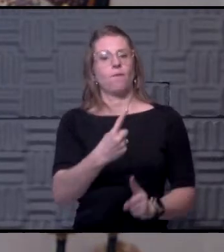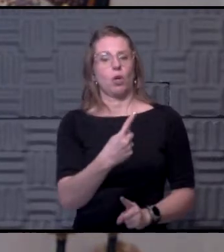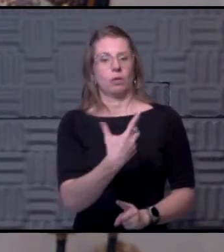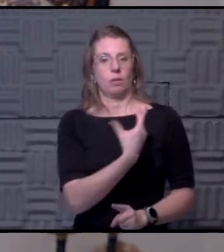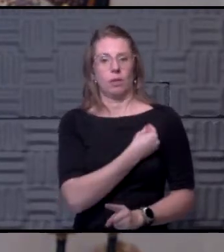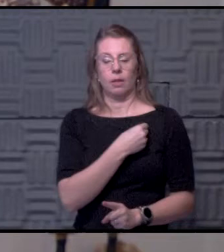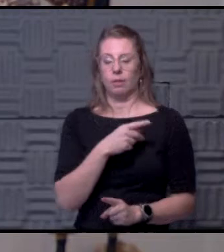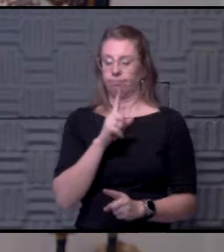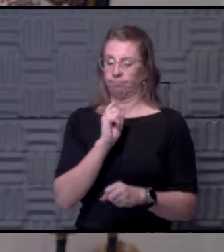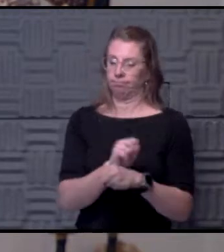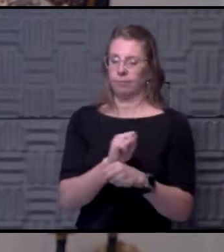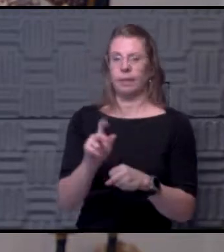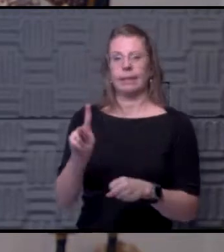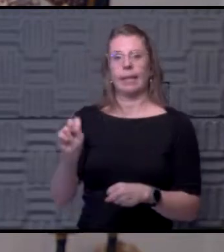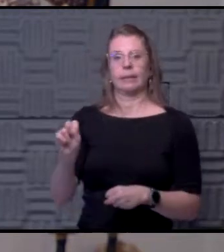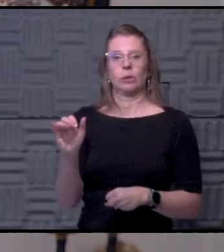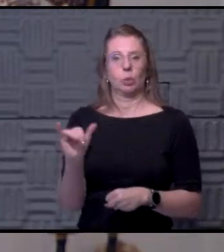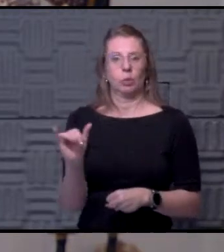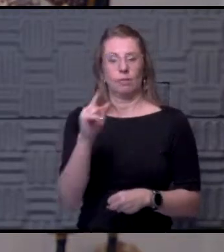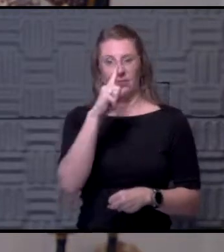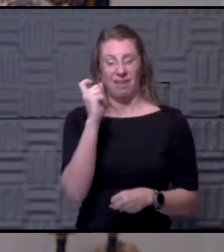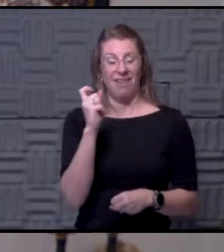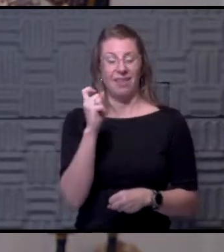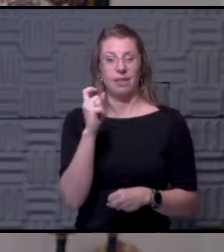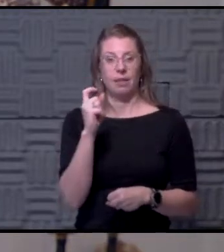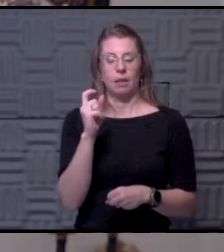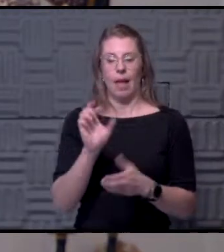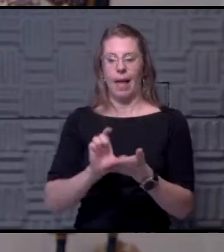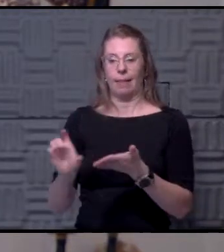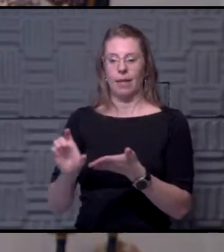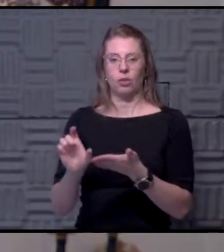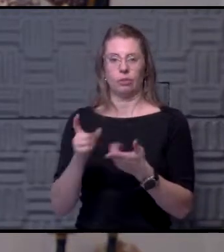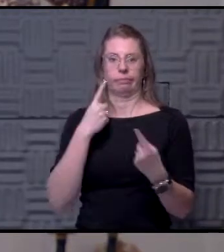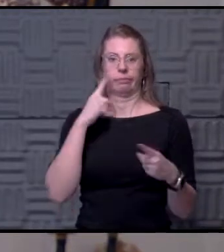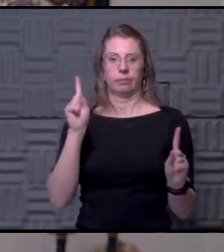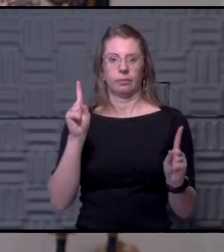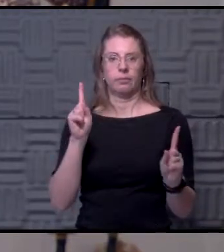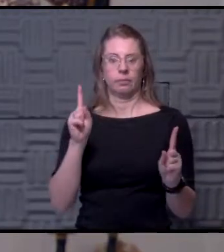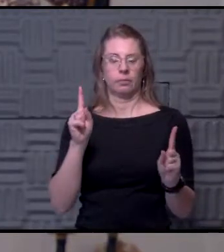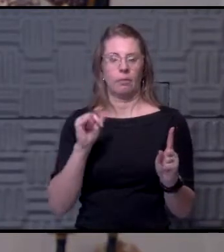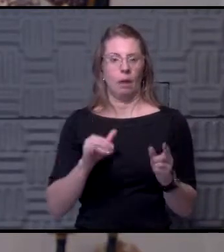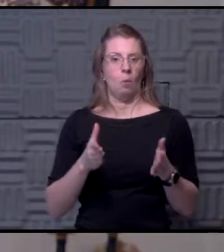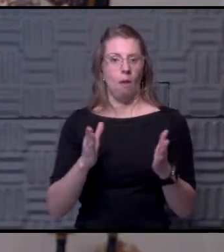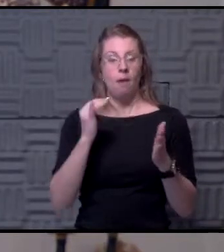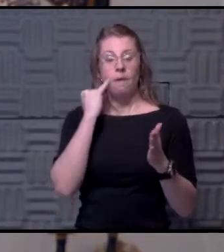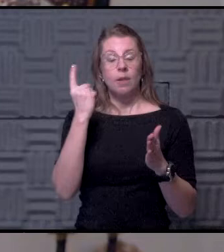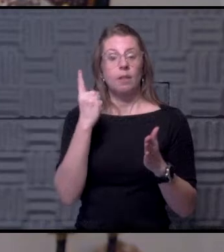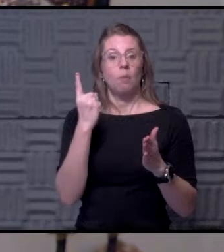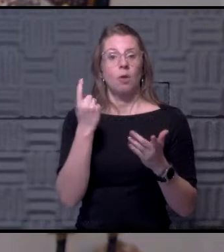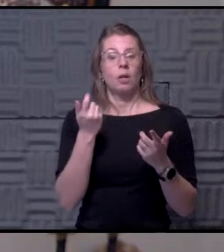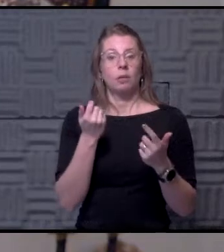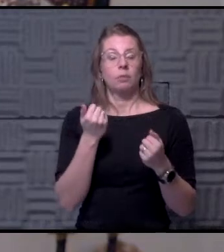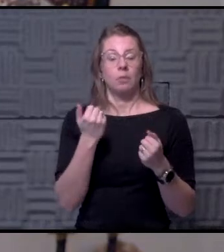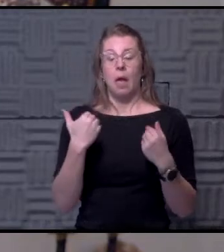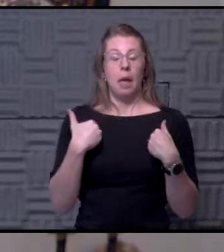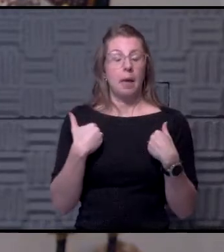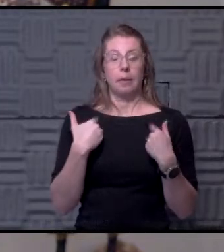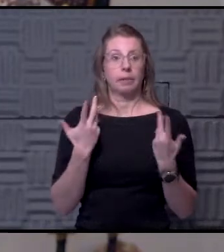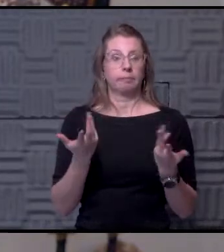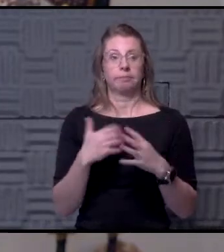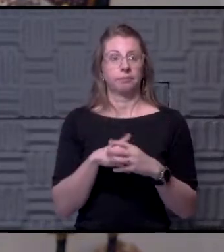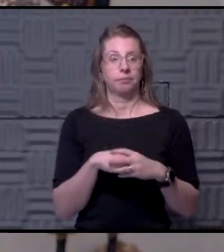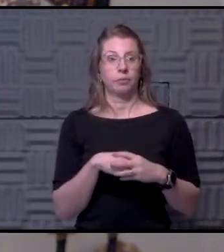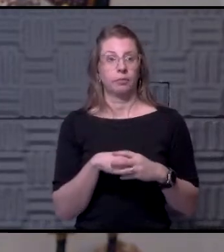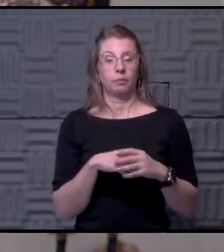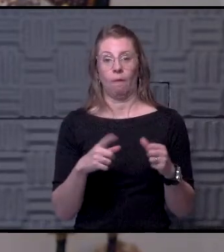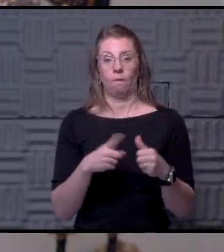Kansas side as well. And the reason is because that's the way the allocations work. If somebody tries or has, let's say,